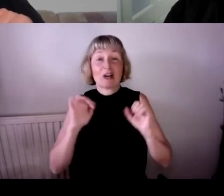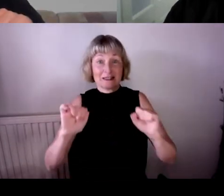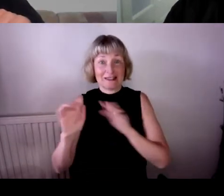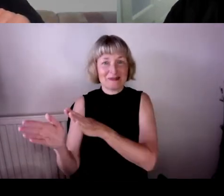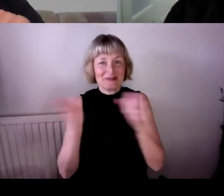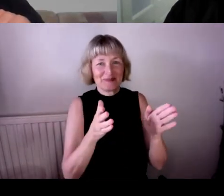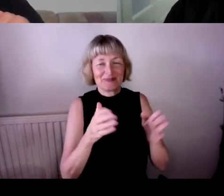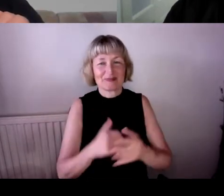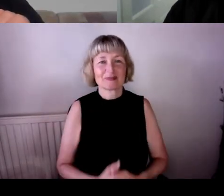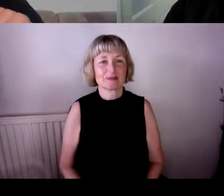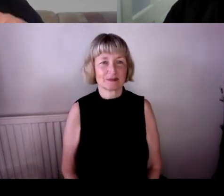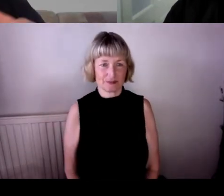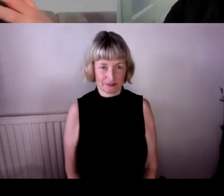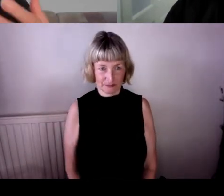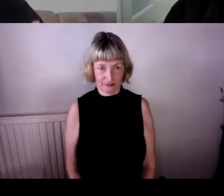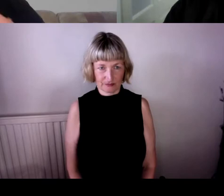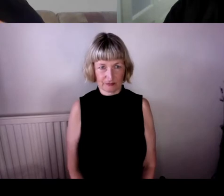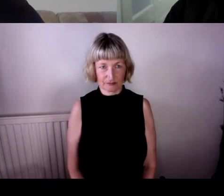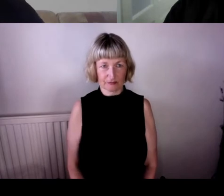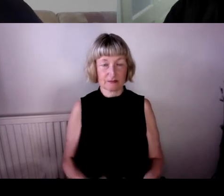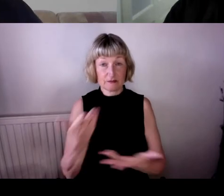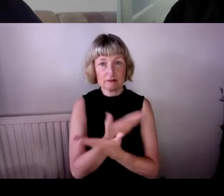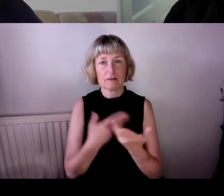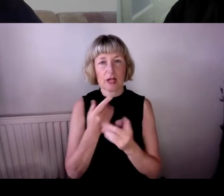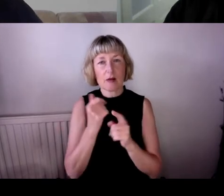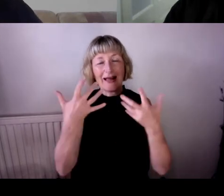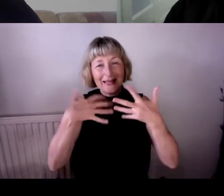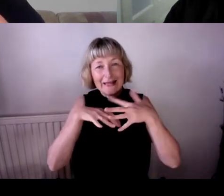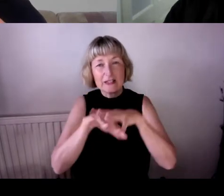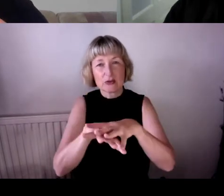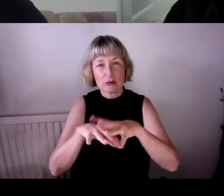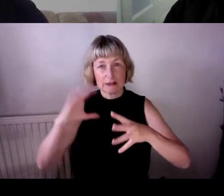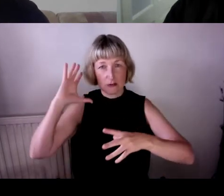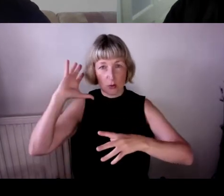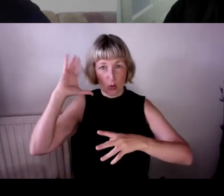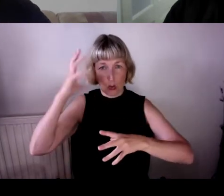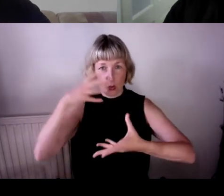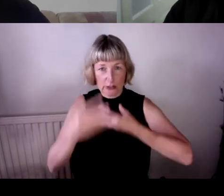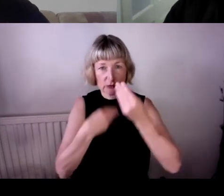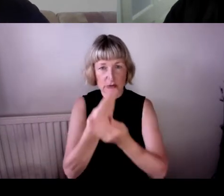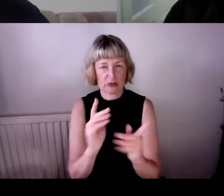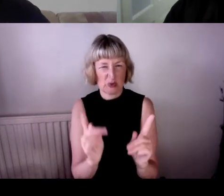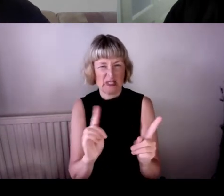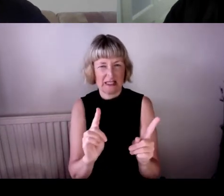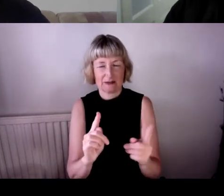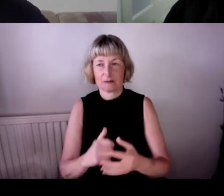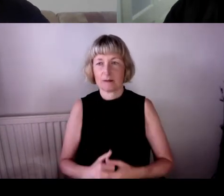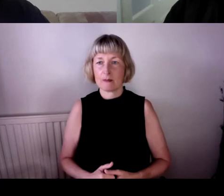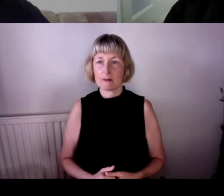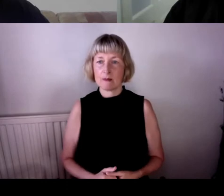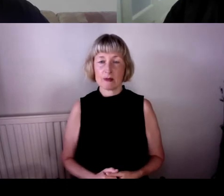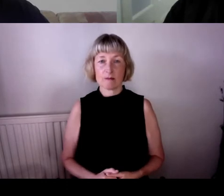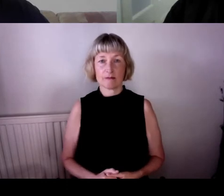thank you. I just want to talk a little bit about integrated audio description. Integrated audio description is something that has